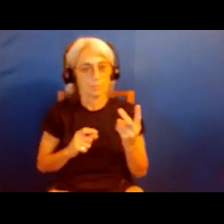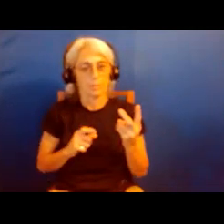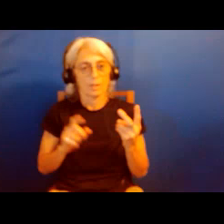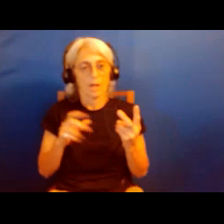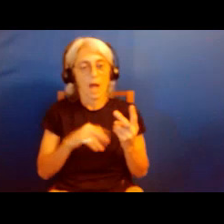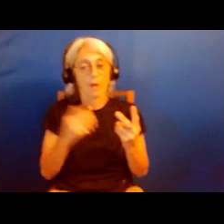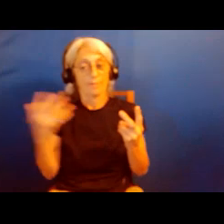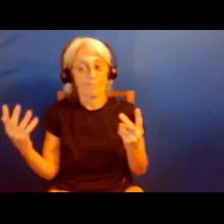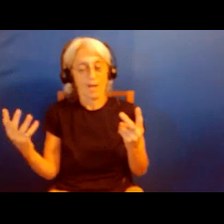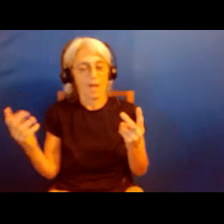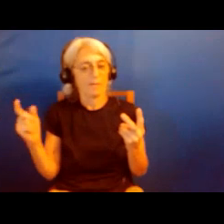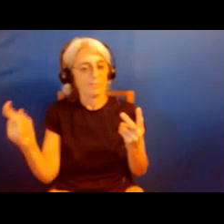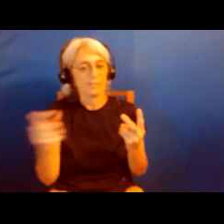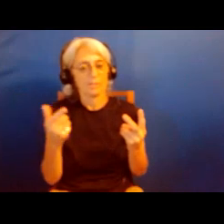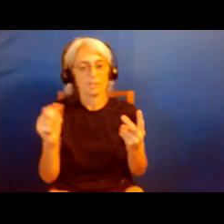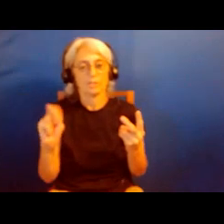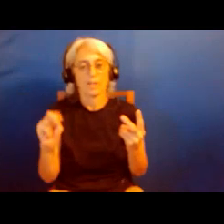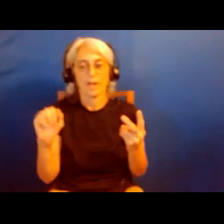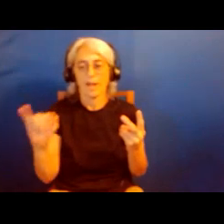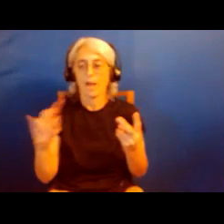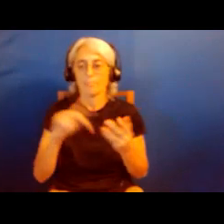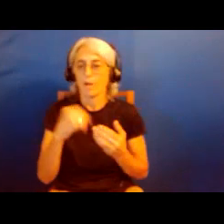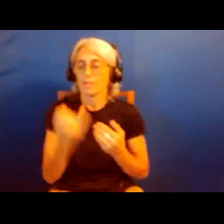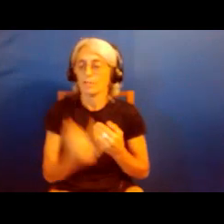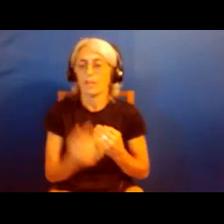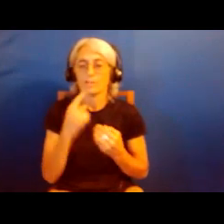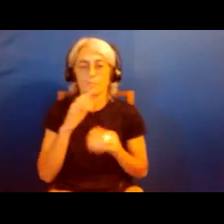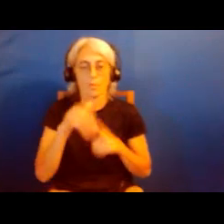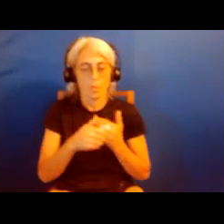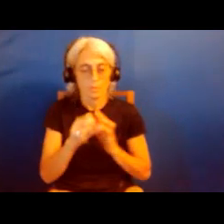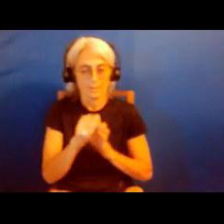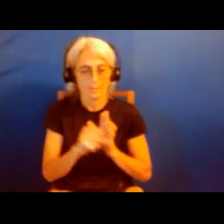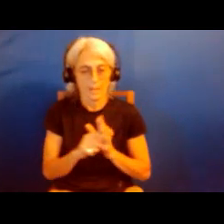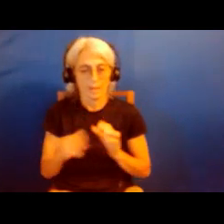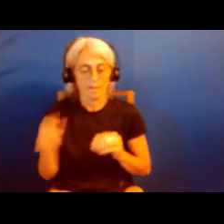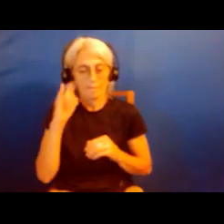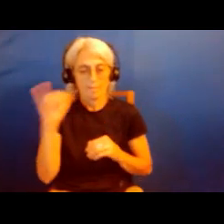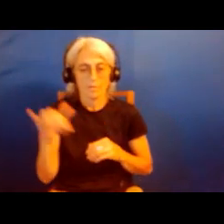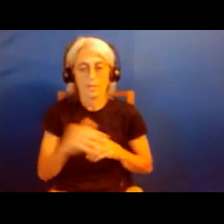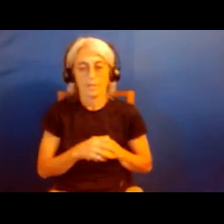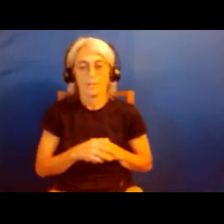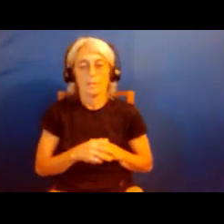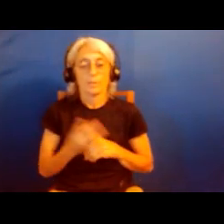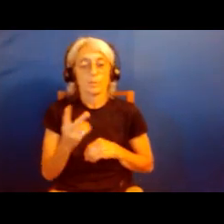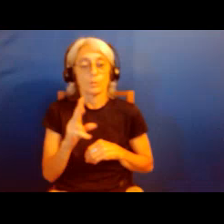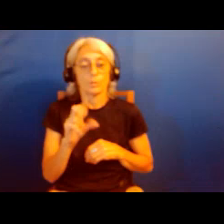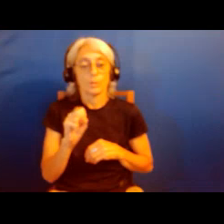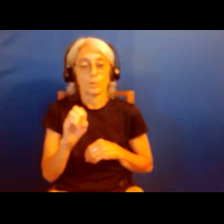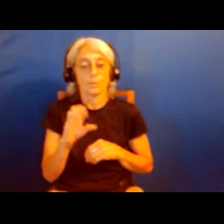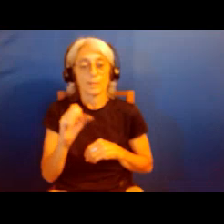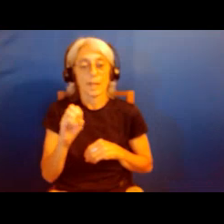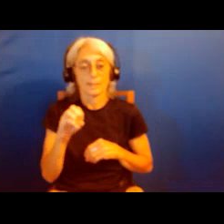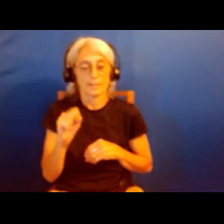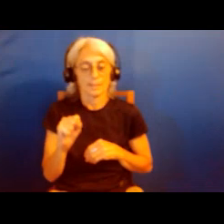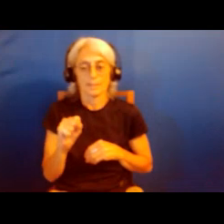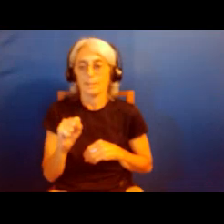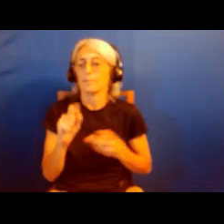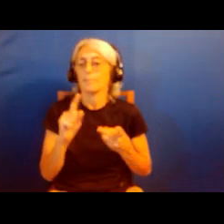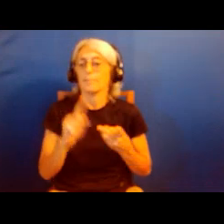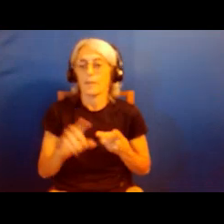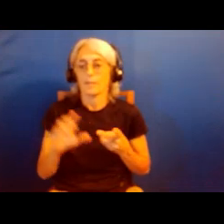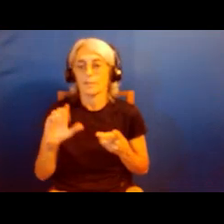of concept projects for the state of California. In addition to the 2 use cases, CalSTA and